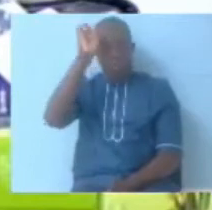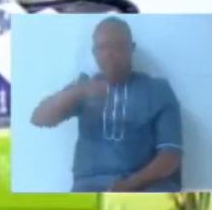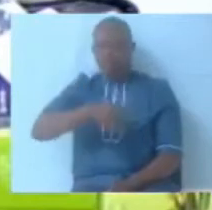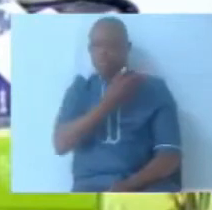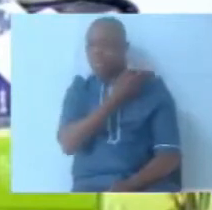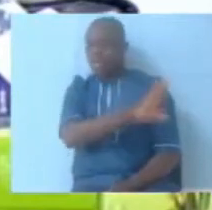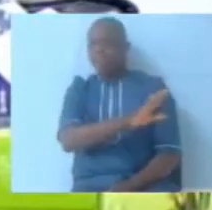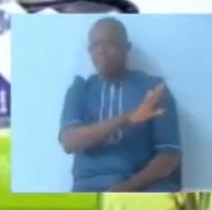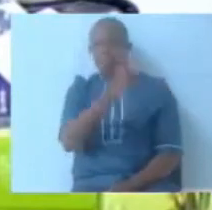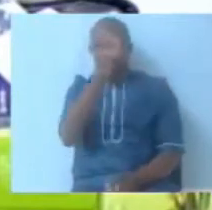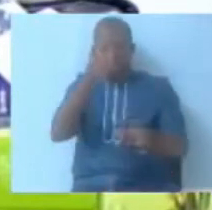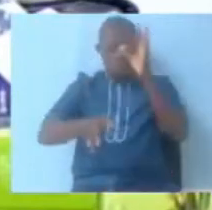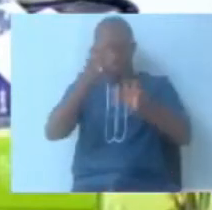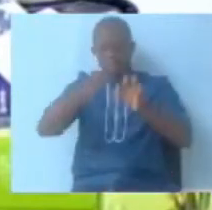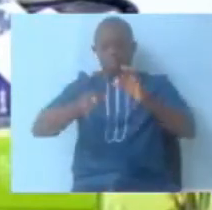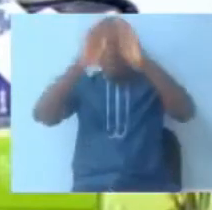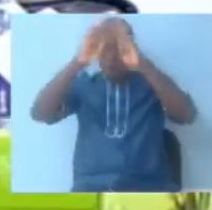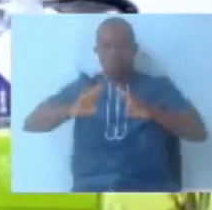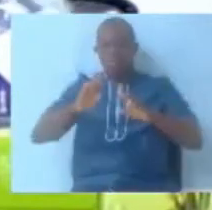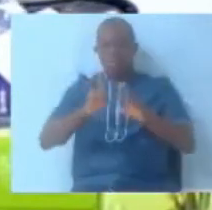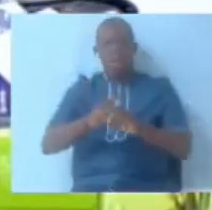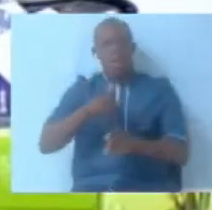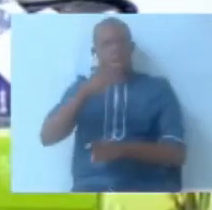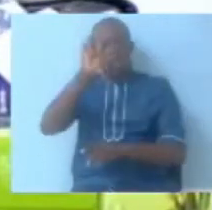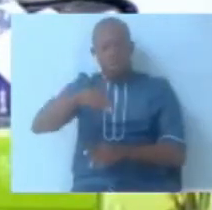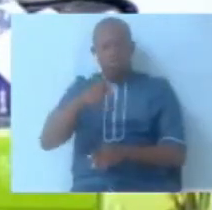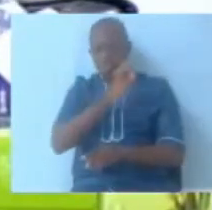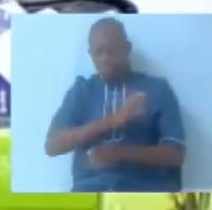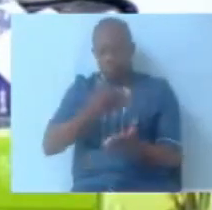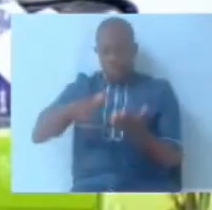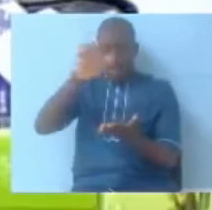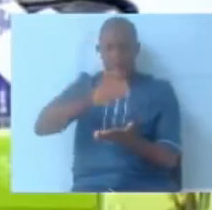dey findita kiti bundala. And I must also add that